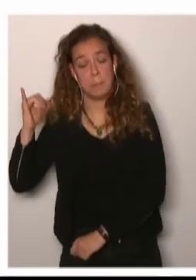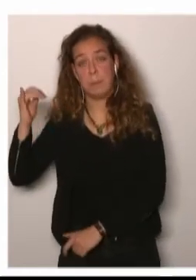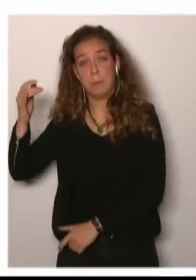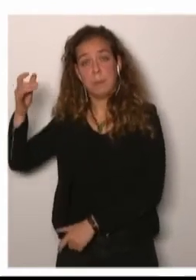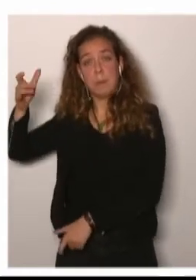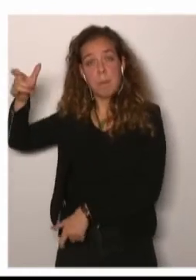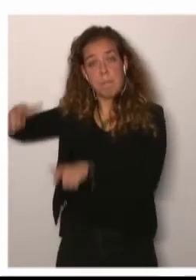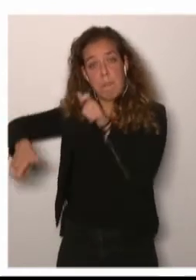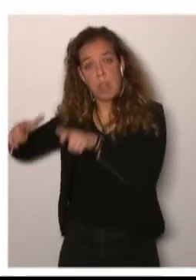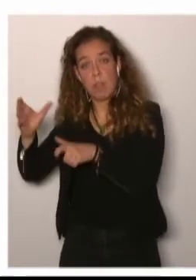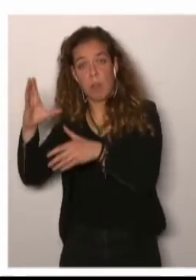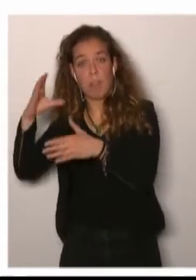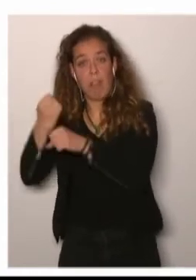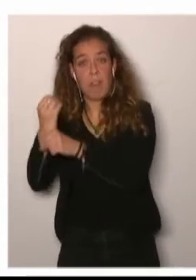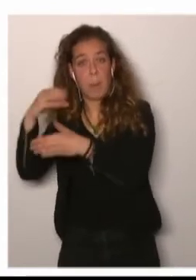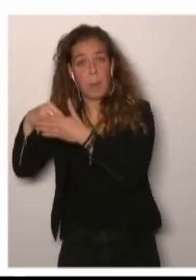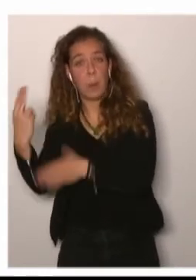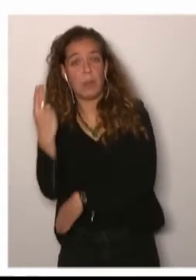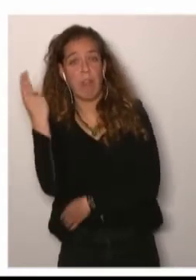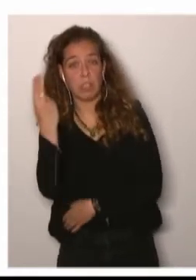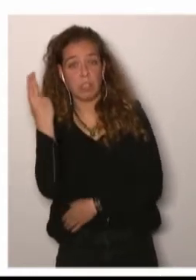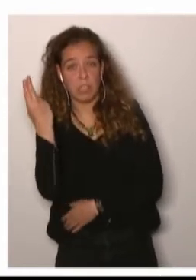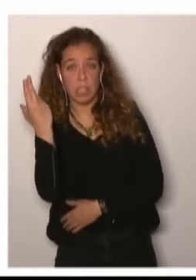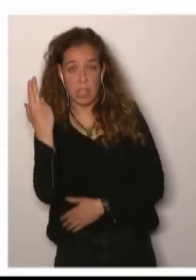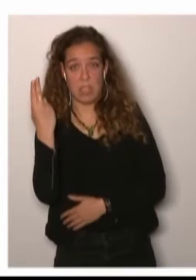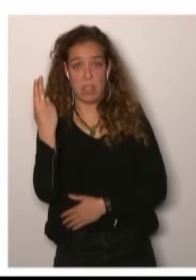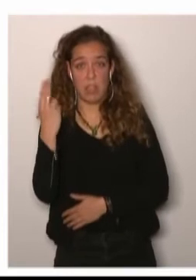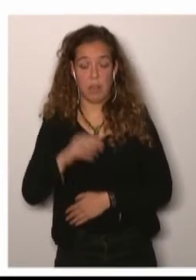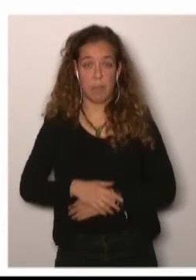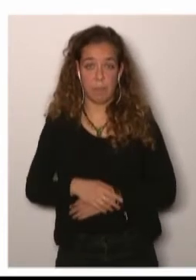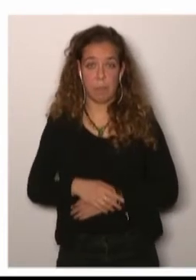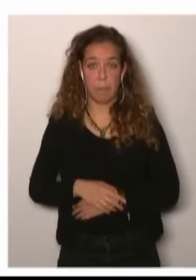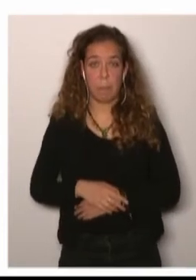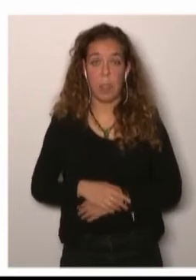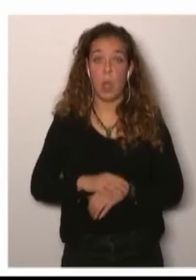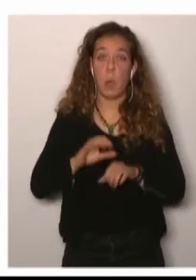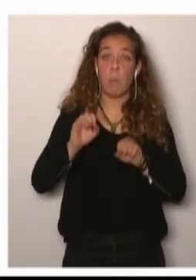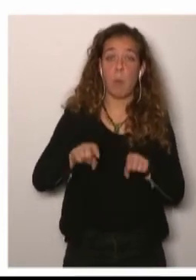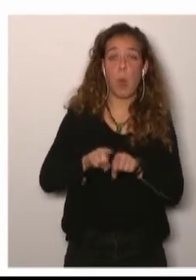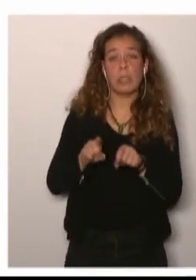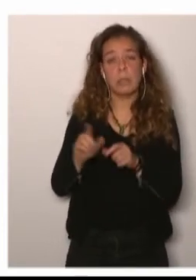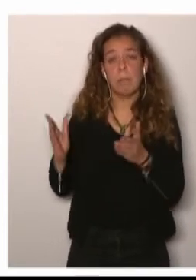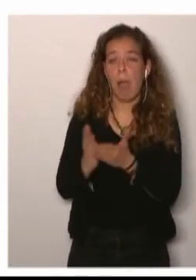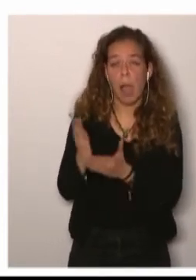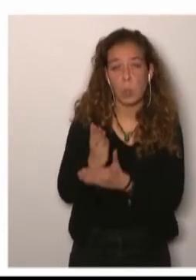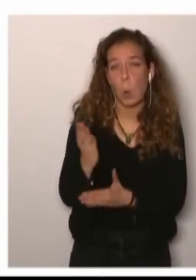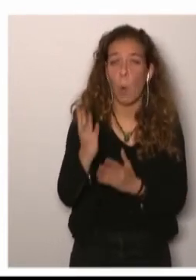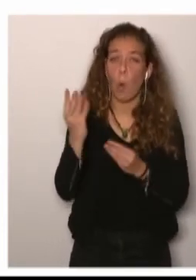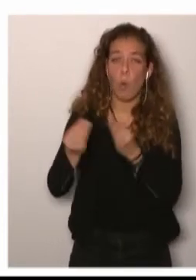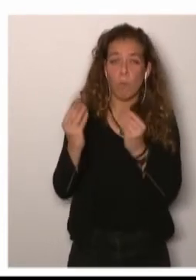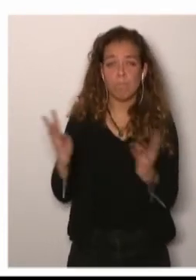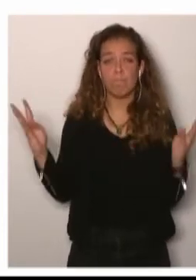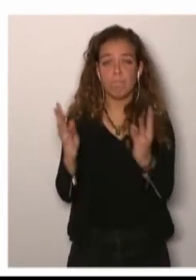being part of a curriculum of a pediatric oncology masterclass, but also, you know, as part of educational